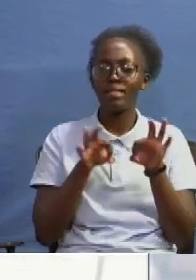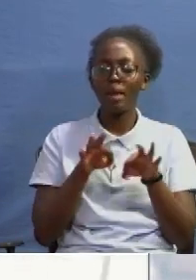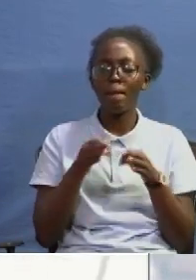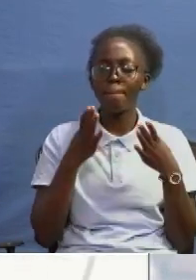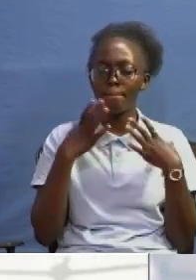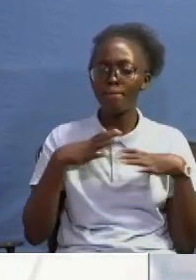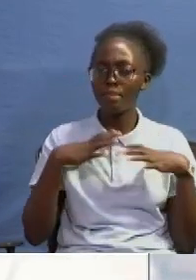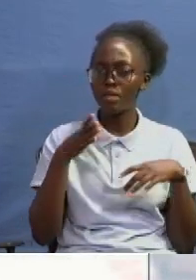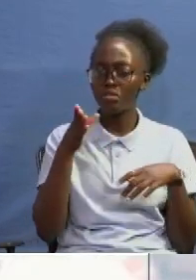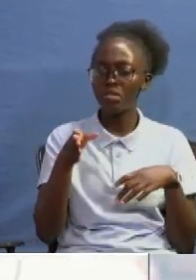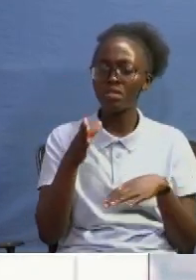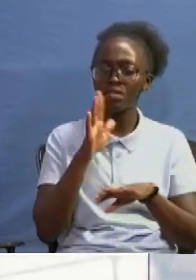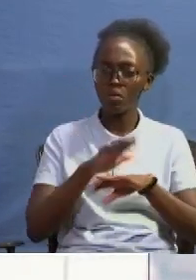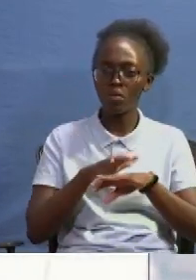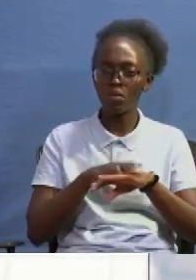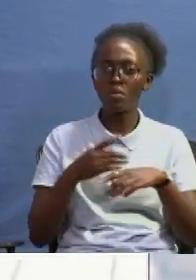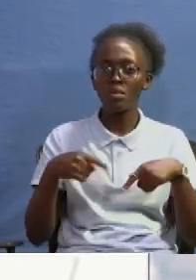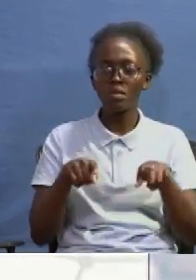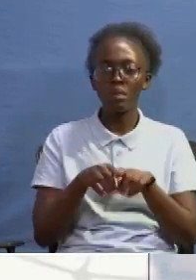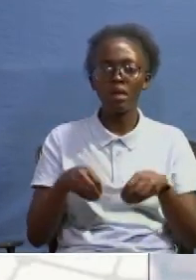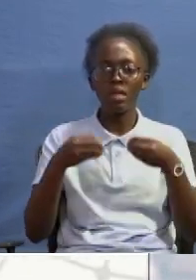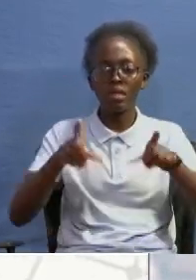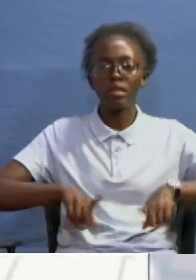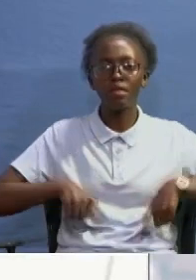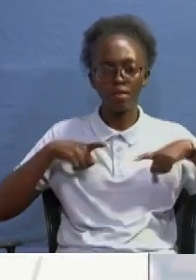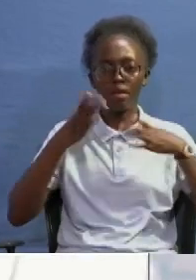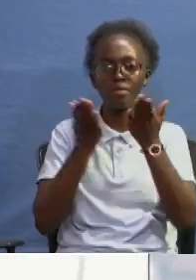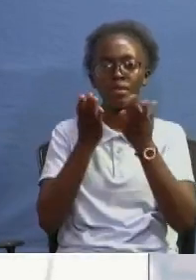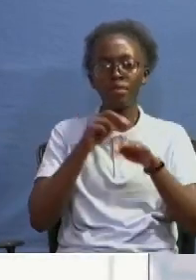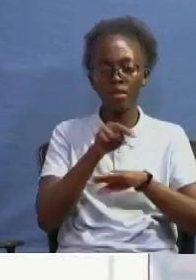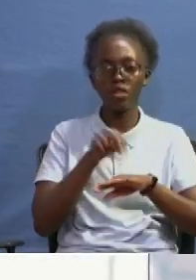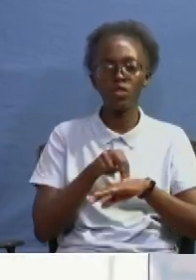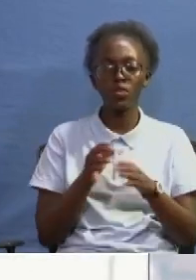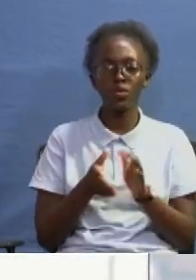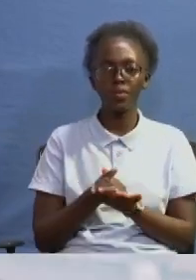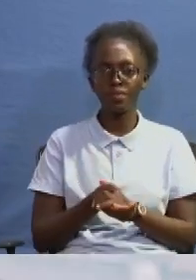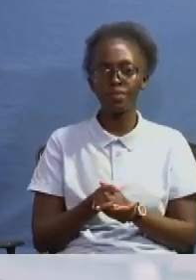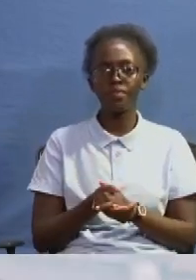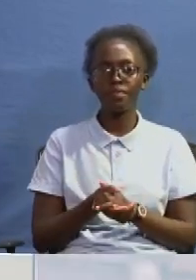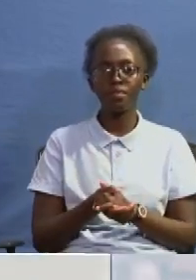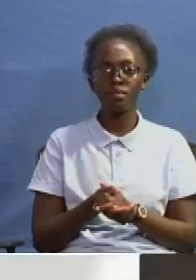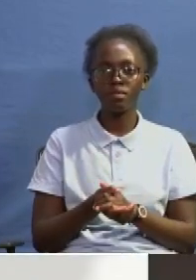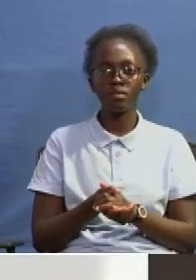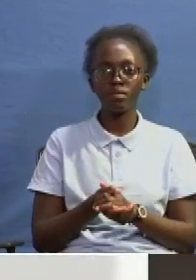accomplished military leader who dedicated his life in serving the nation. Listen in.